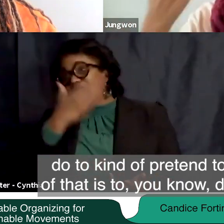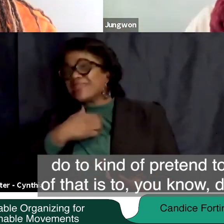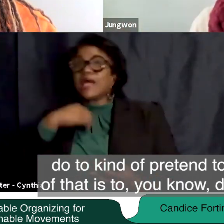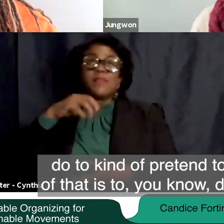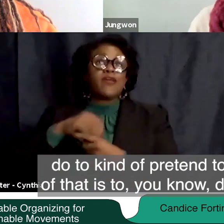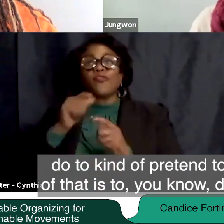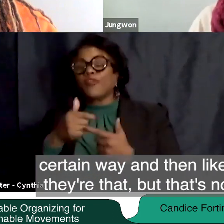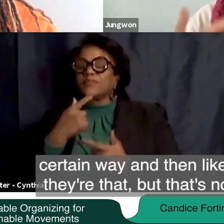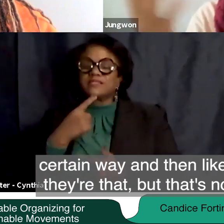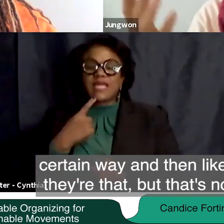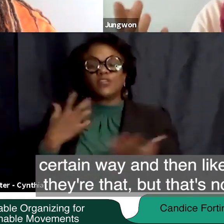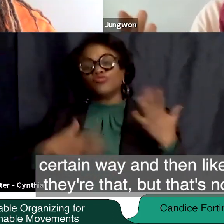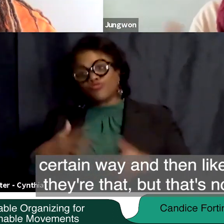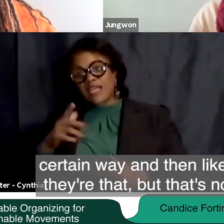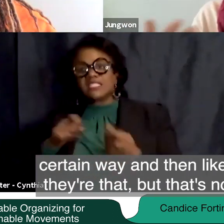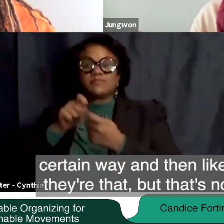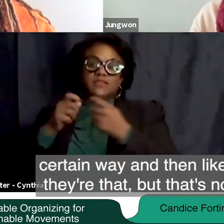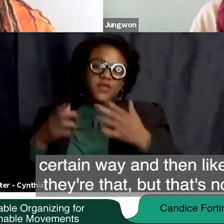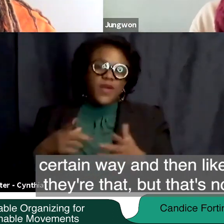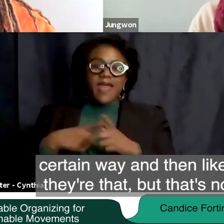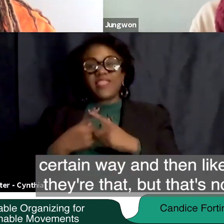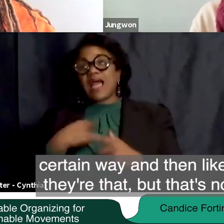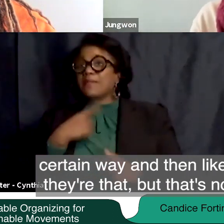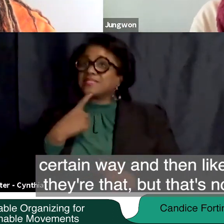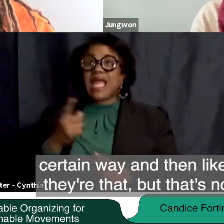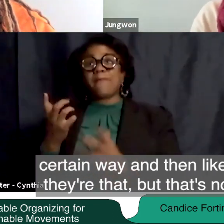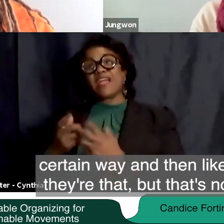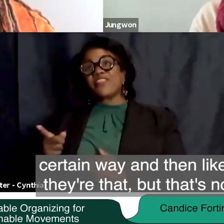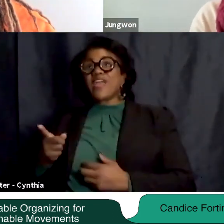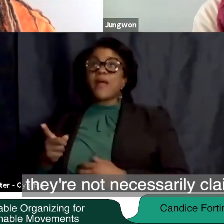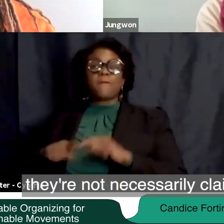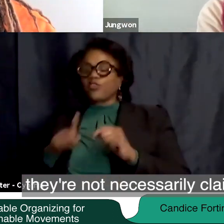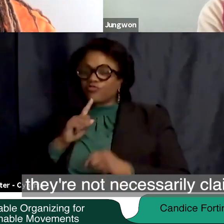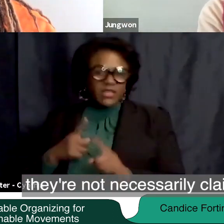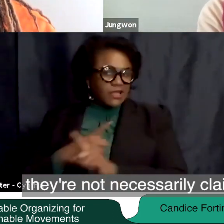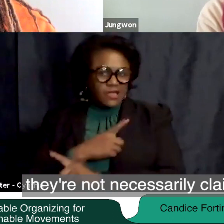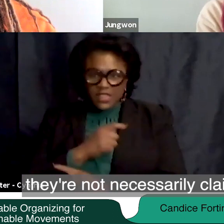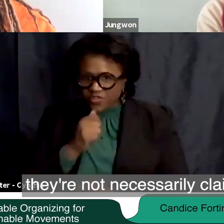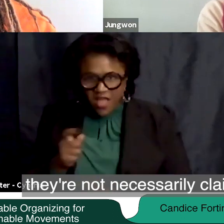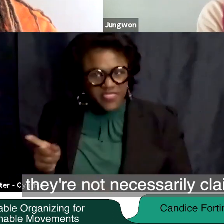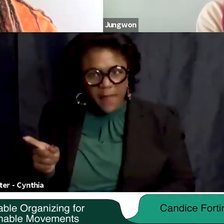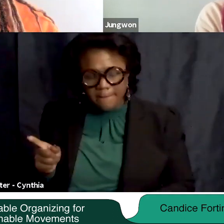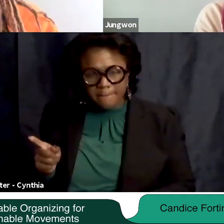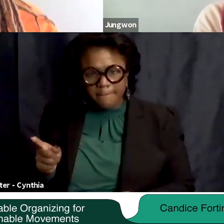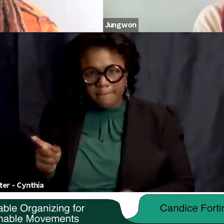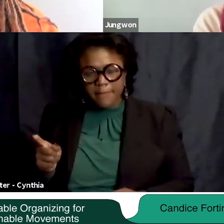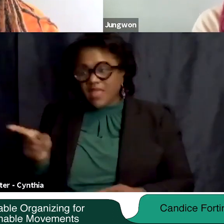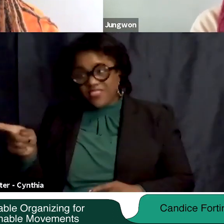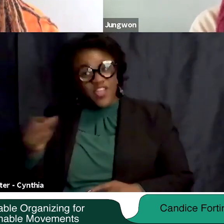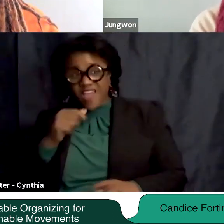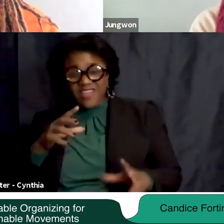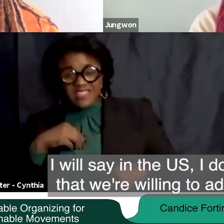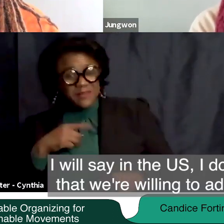is to, dress up a certain way and then like say that they're that, but that's not they're not necessarily claiming them. I